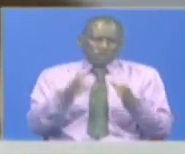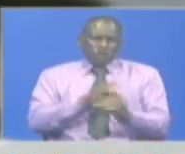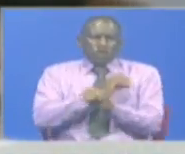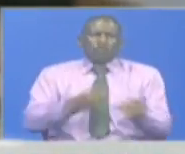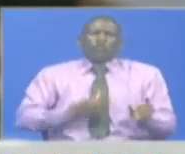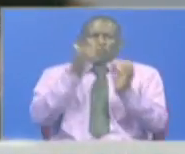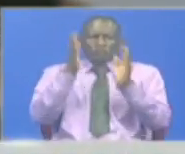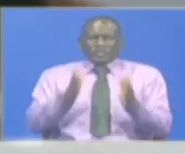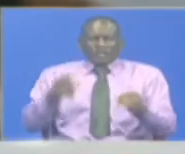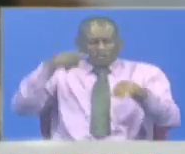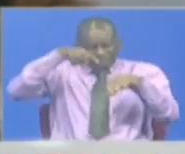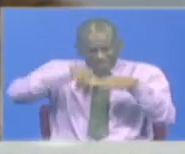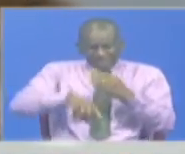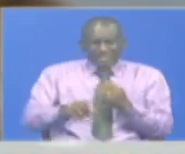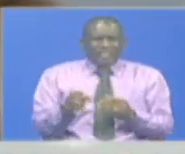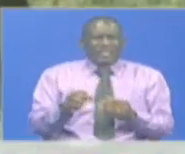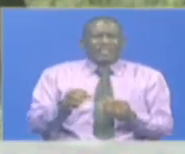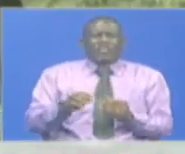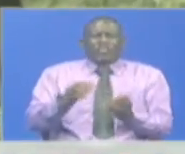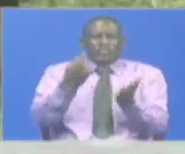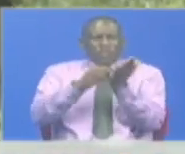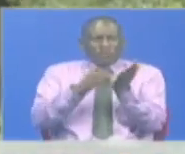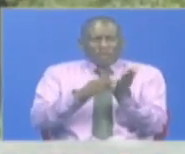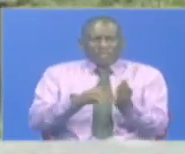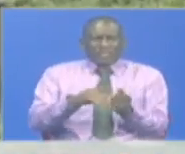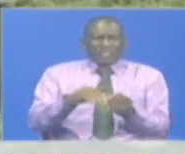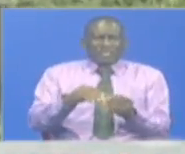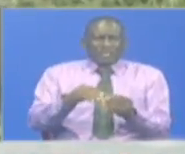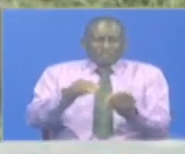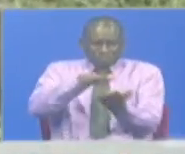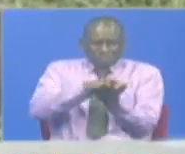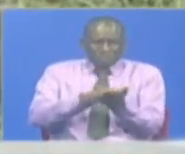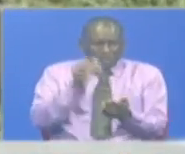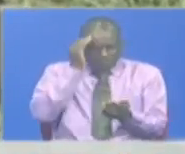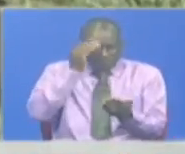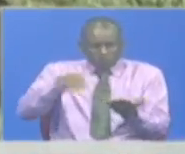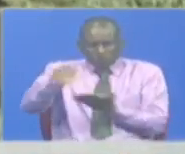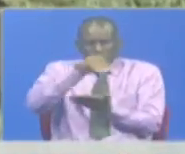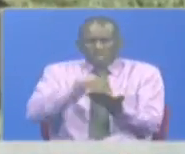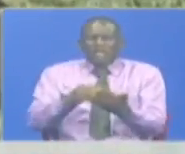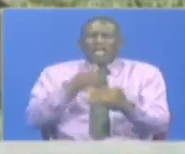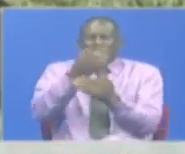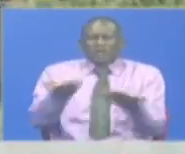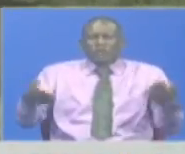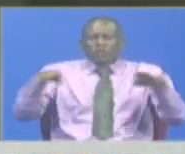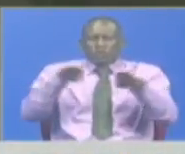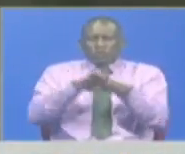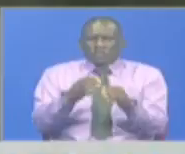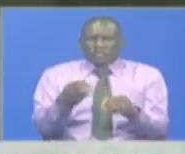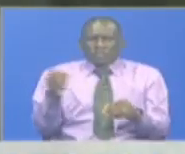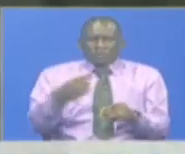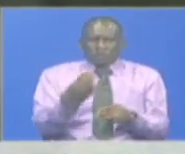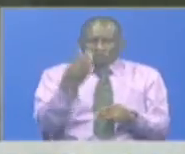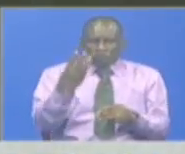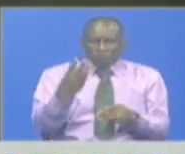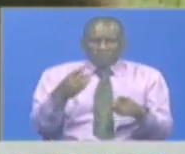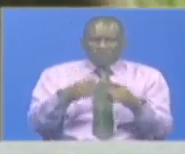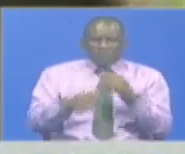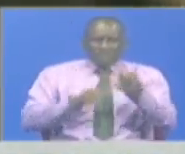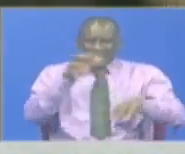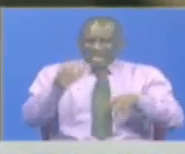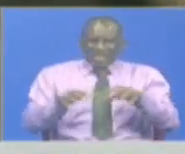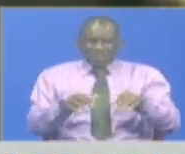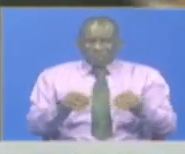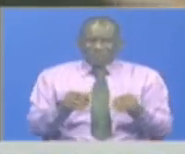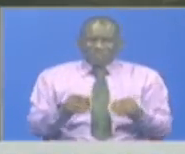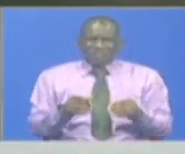been to the Ugandan Wildlife Conservation Education Center since it closed in March. But the animals themselves are thriving in the quiet, finding